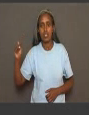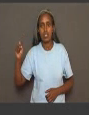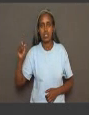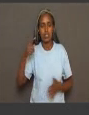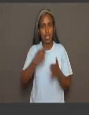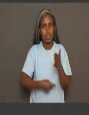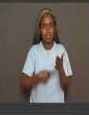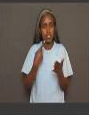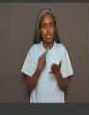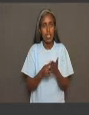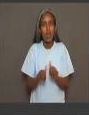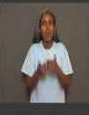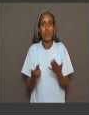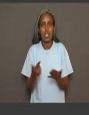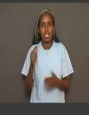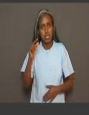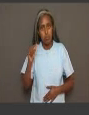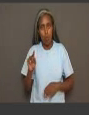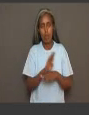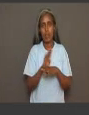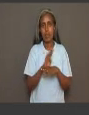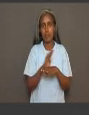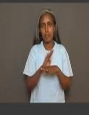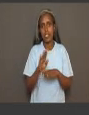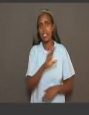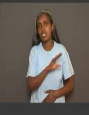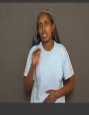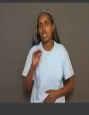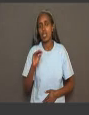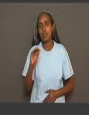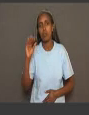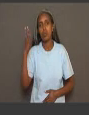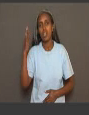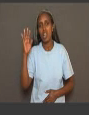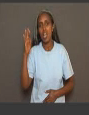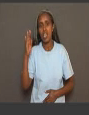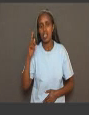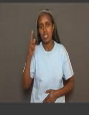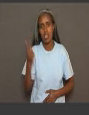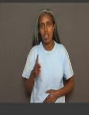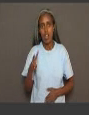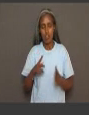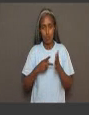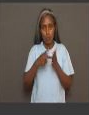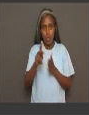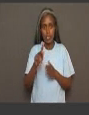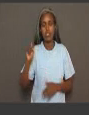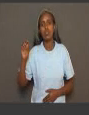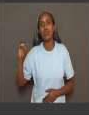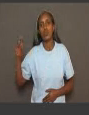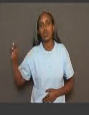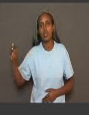it seems like a small business and will more likely have to pay turnover